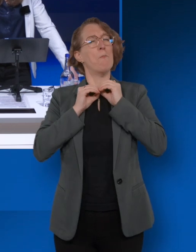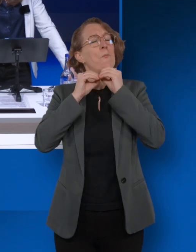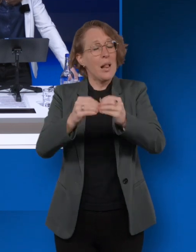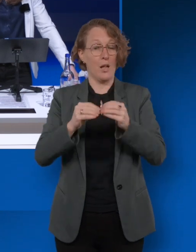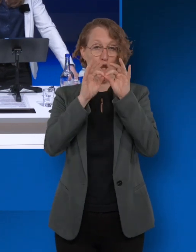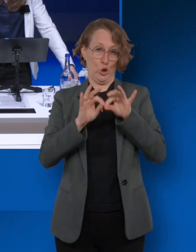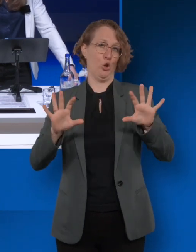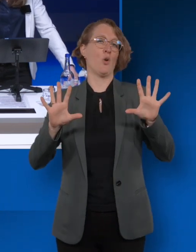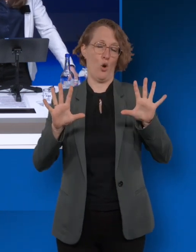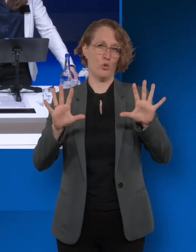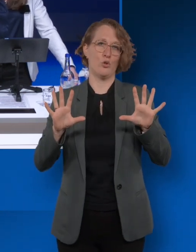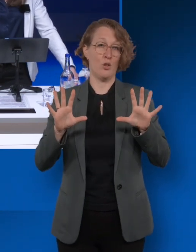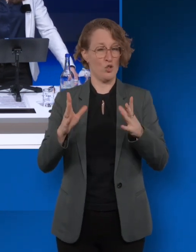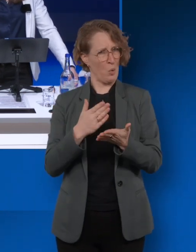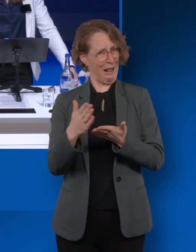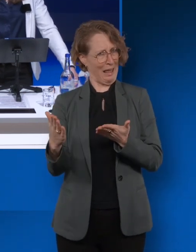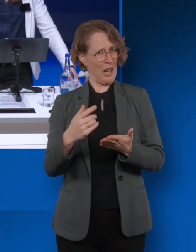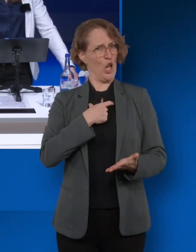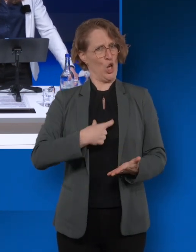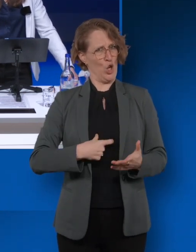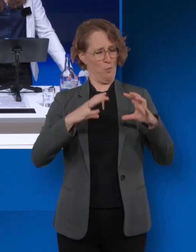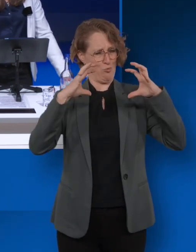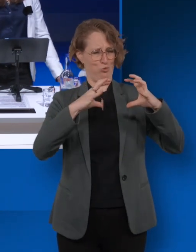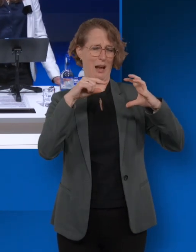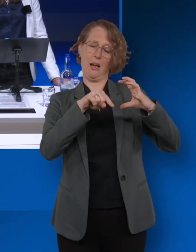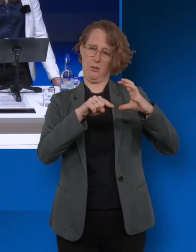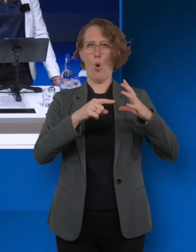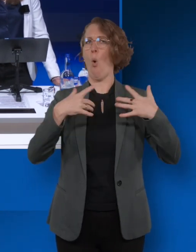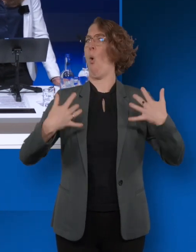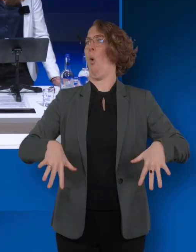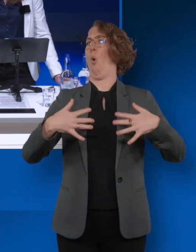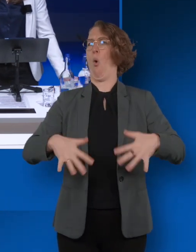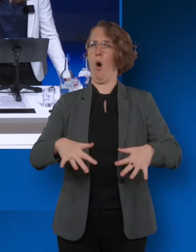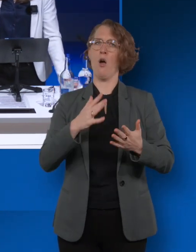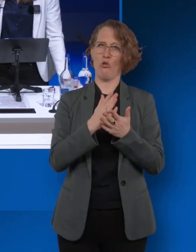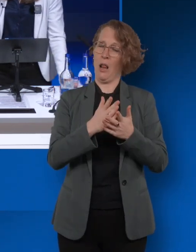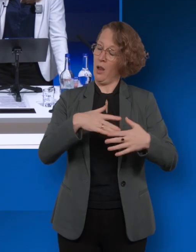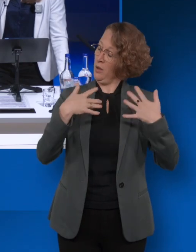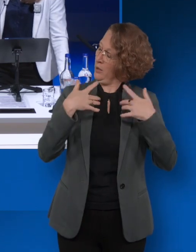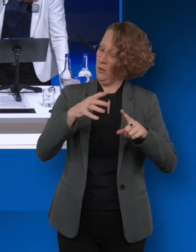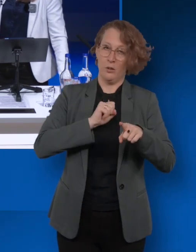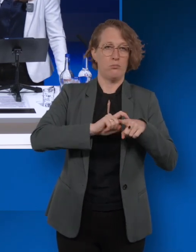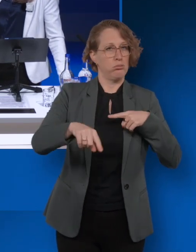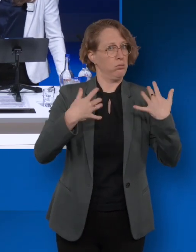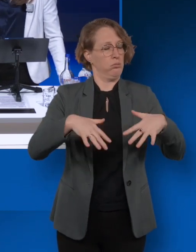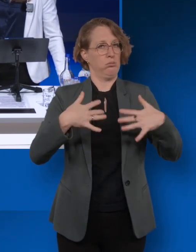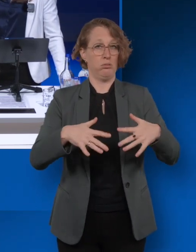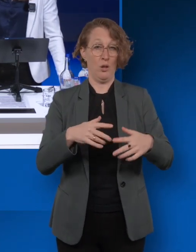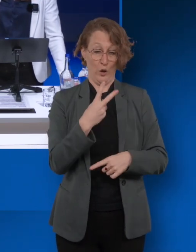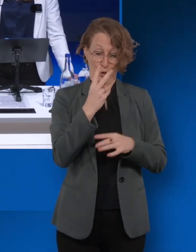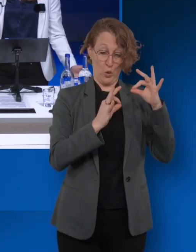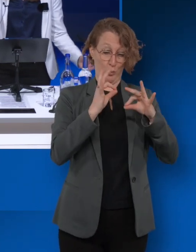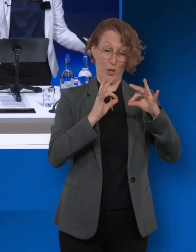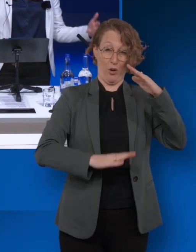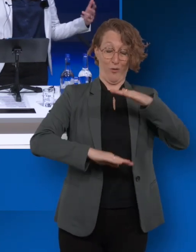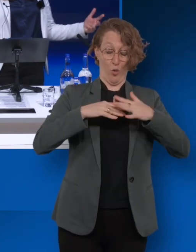neurons. Clearly, the human brain is significant and extraordinary. It comprises 2% of